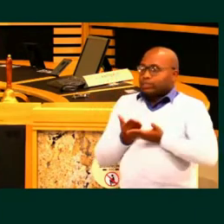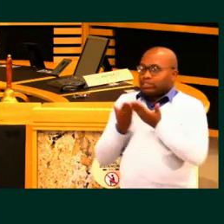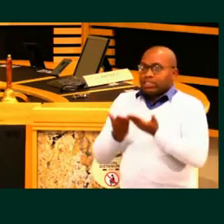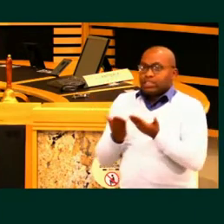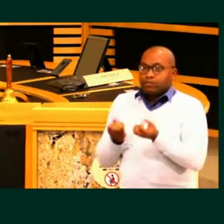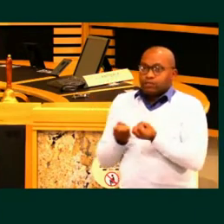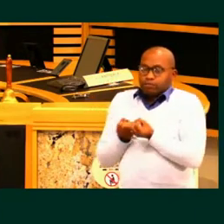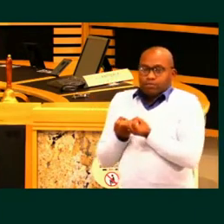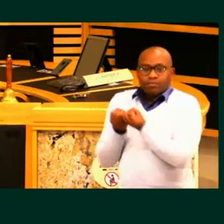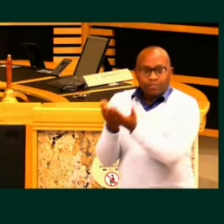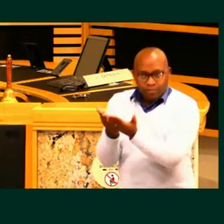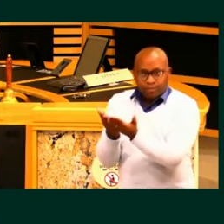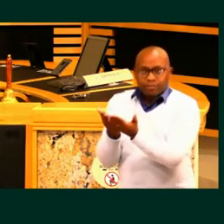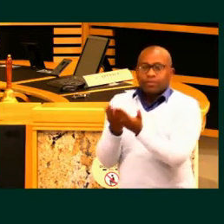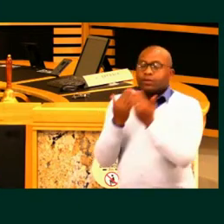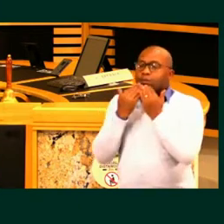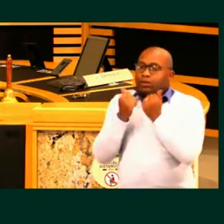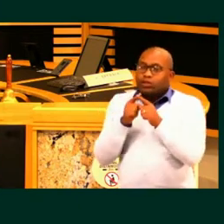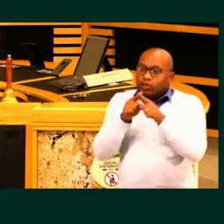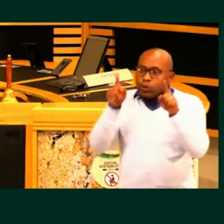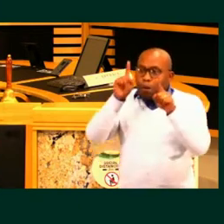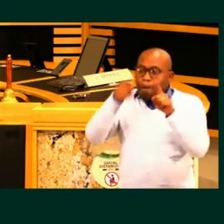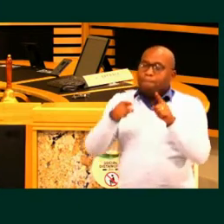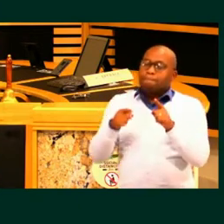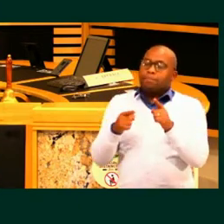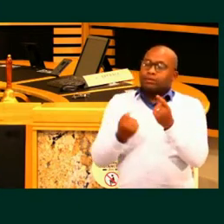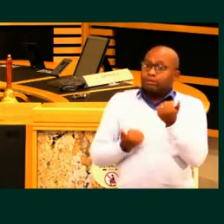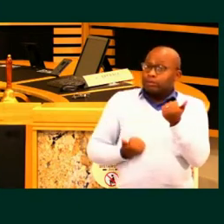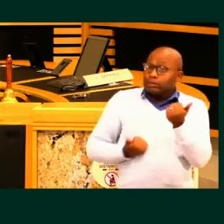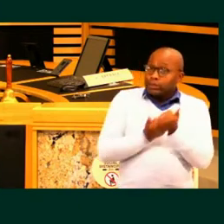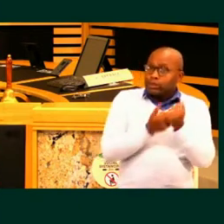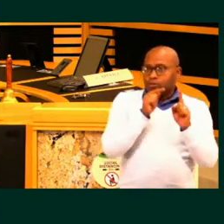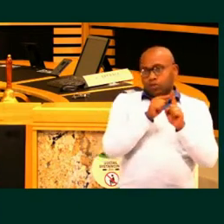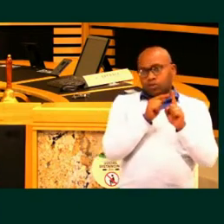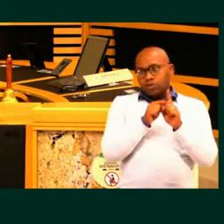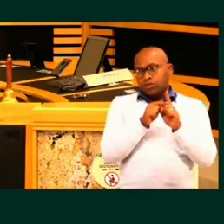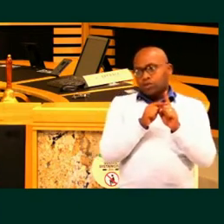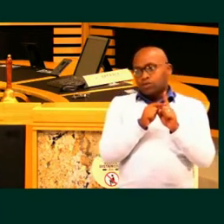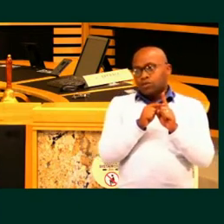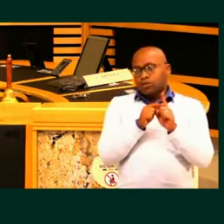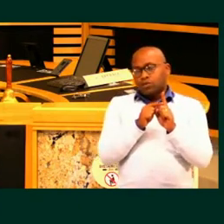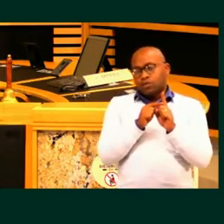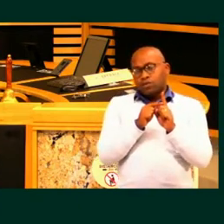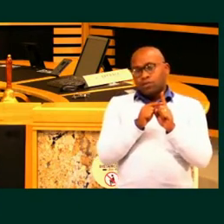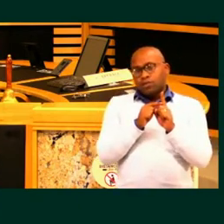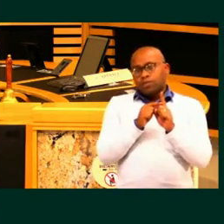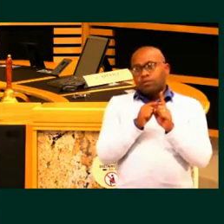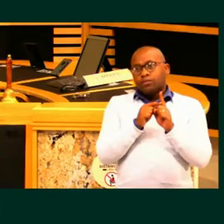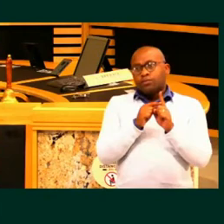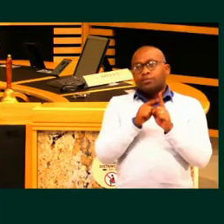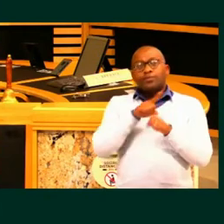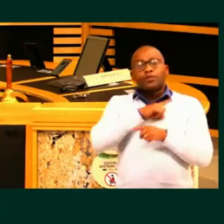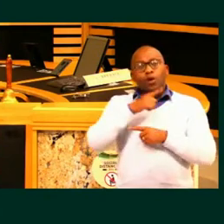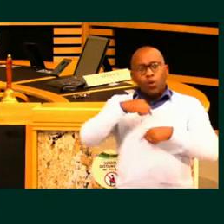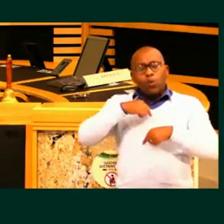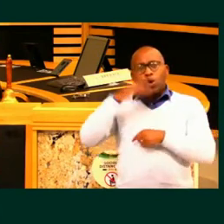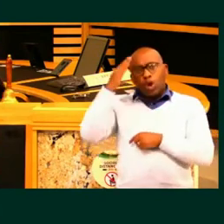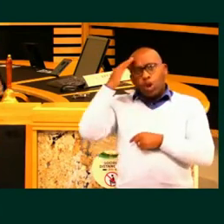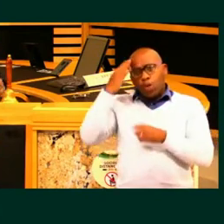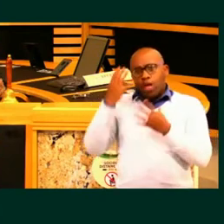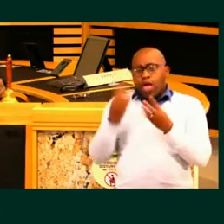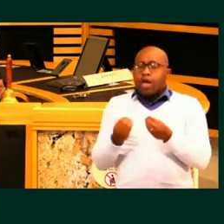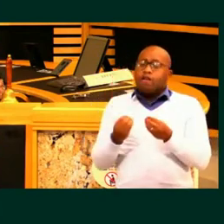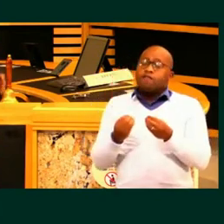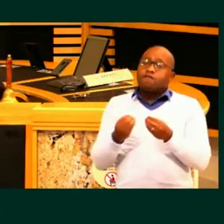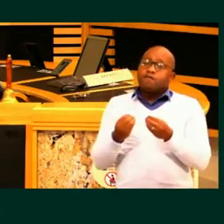that we support this motion one minute for the sake that we Thrive we have a thriving economy making sure that people get